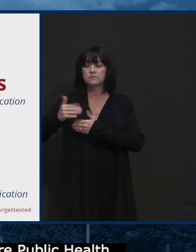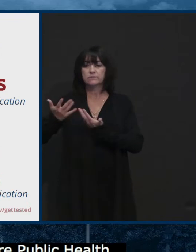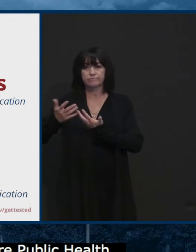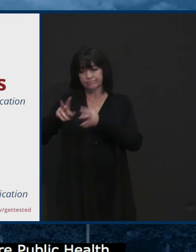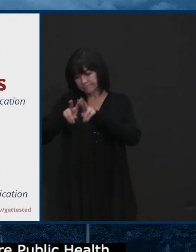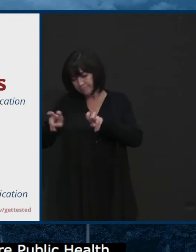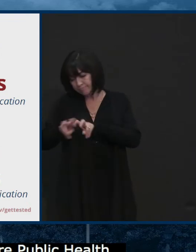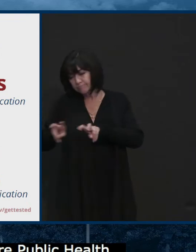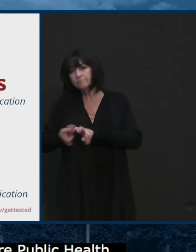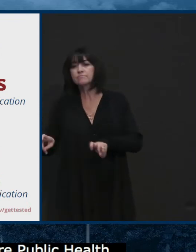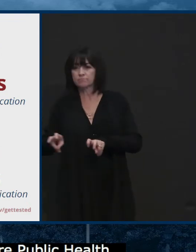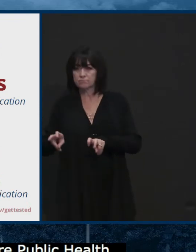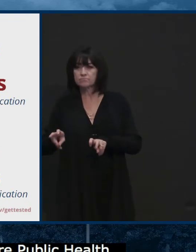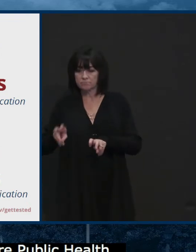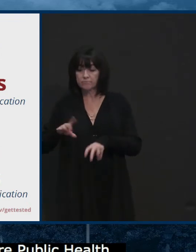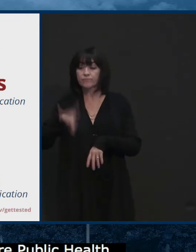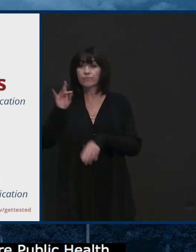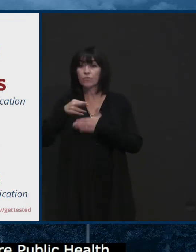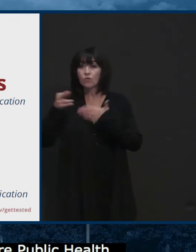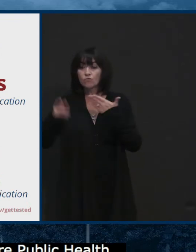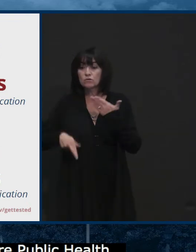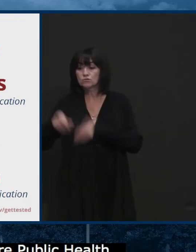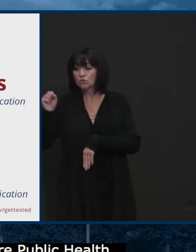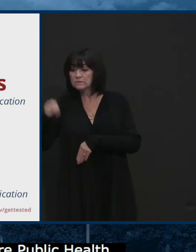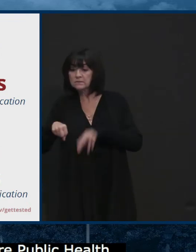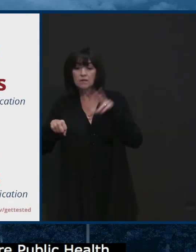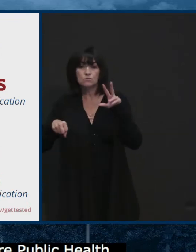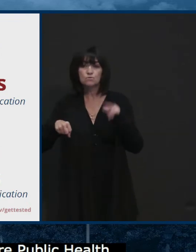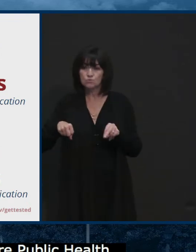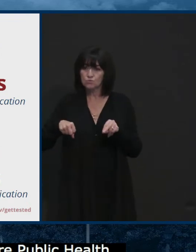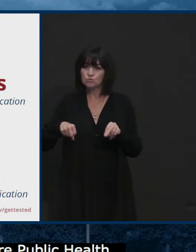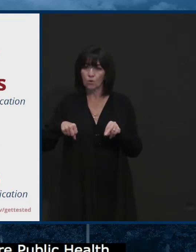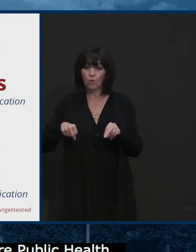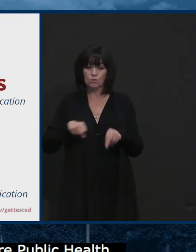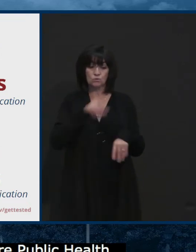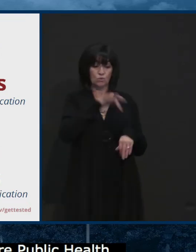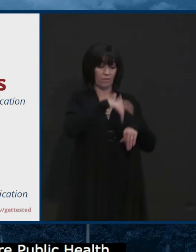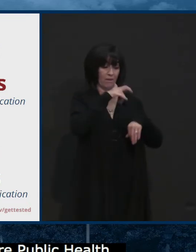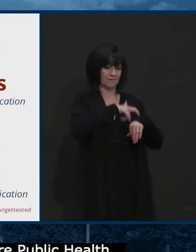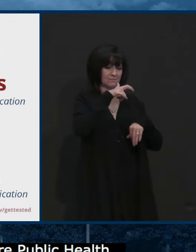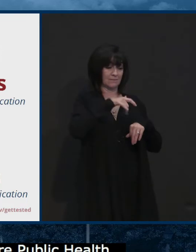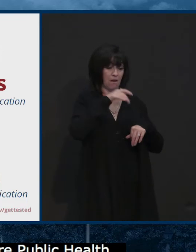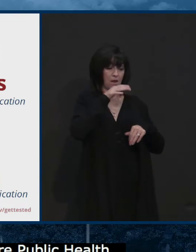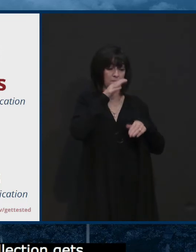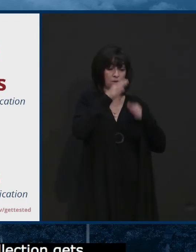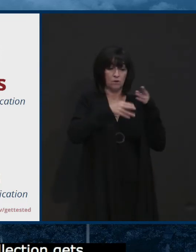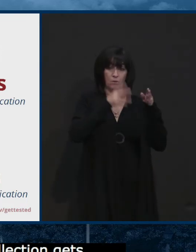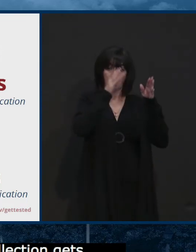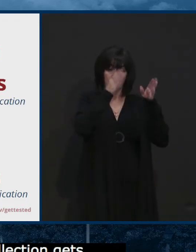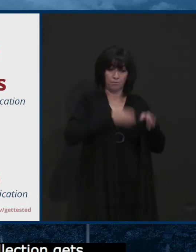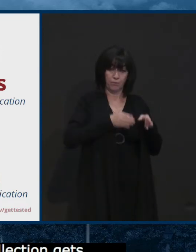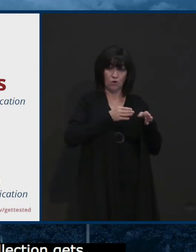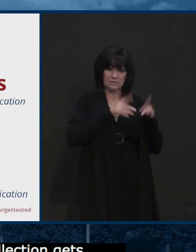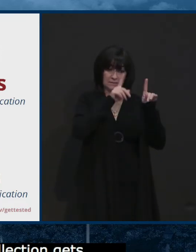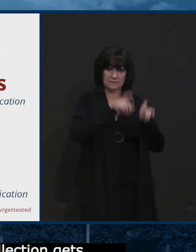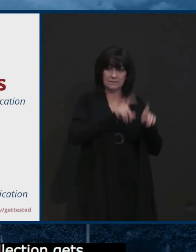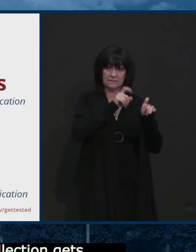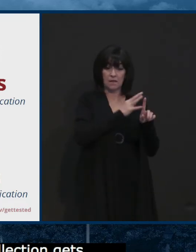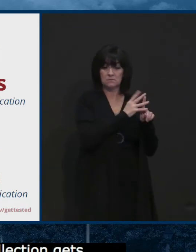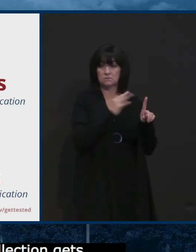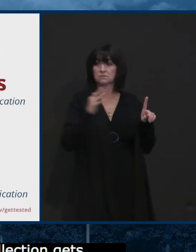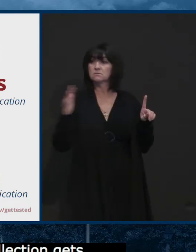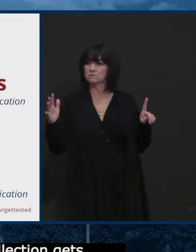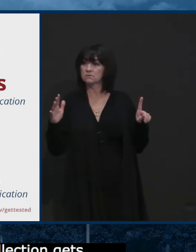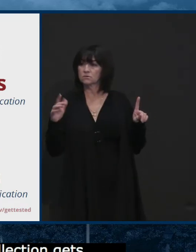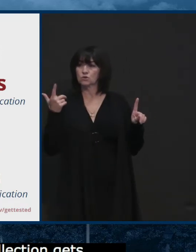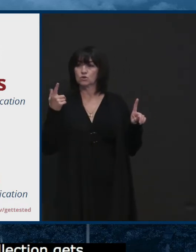sampled gets taken to the time that individual receives that notification is under 24 hours. It was 21.5 hours